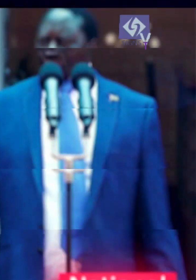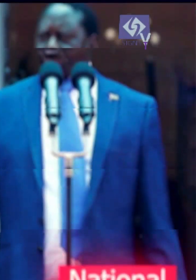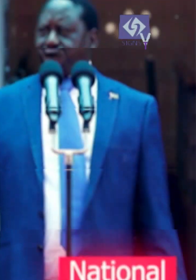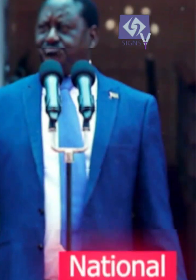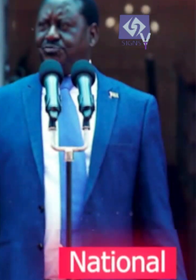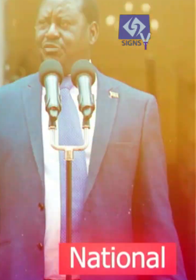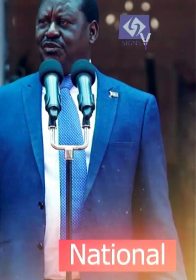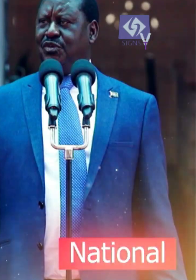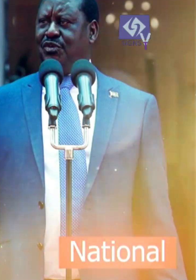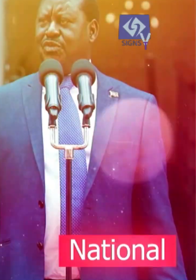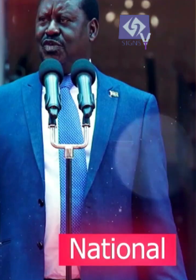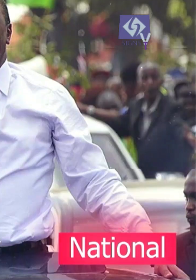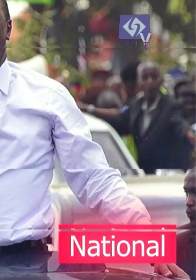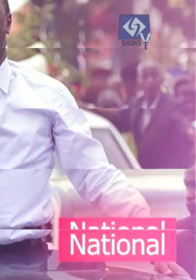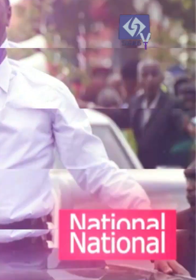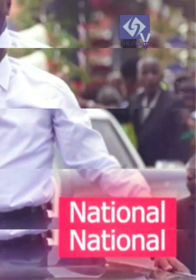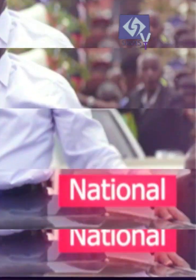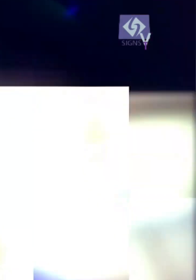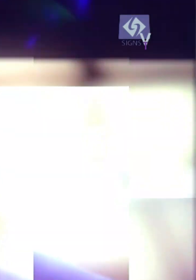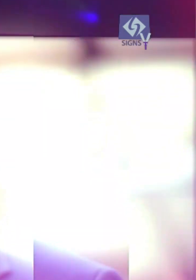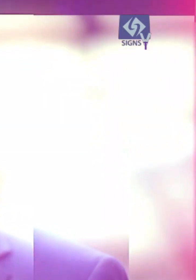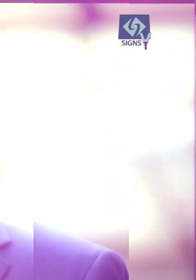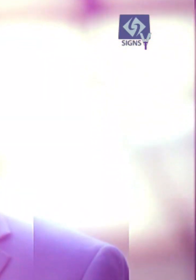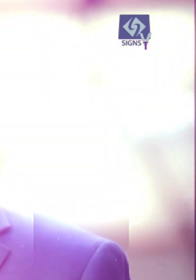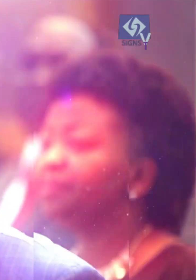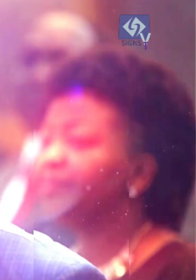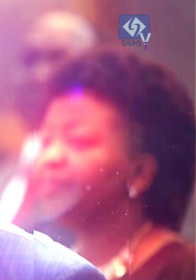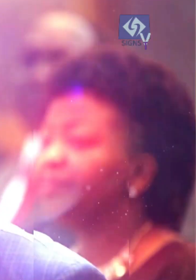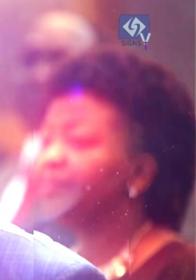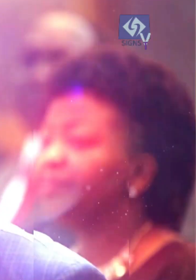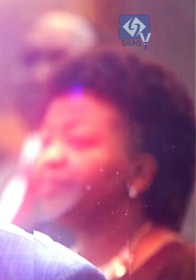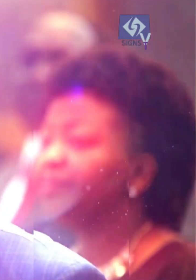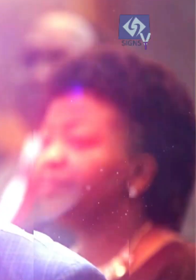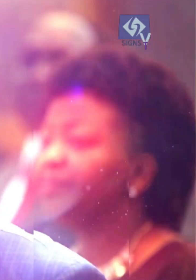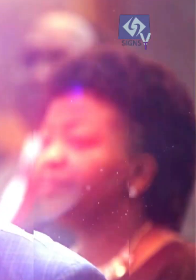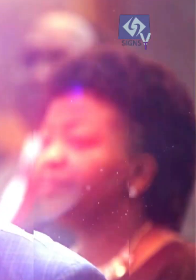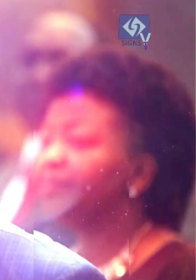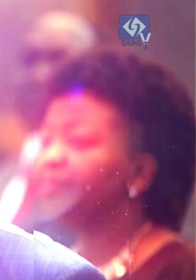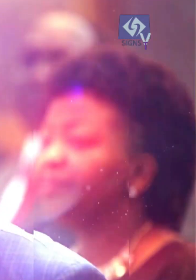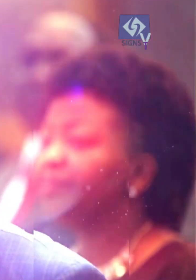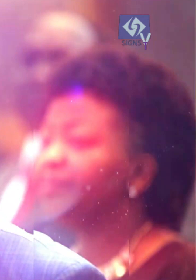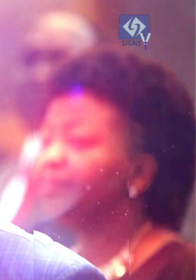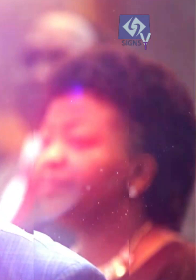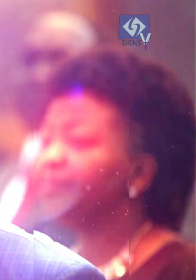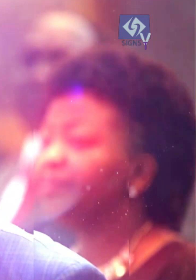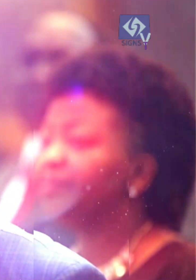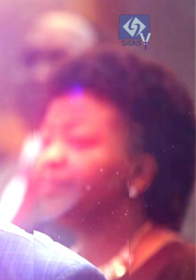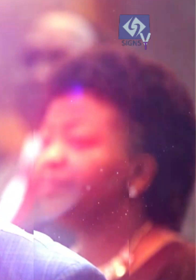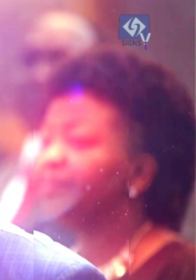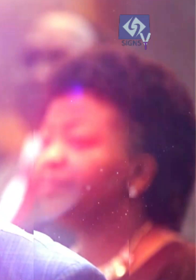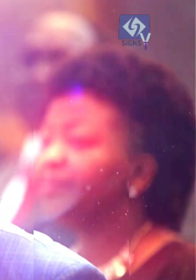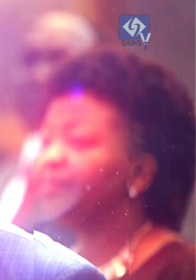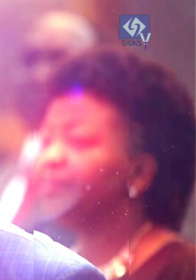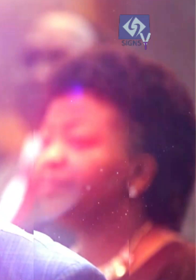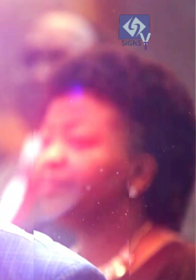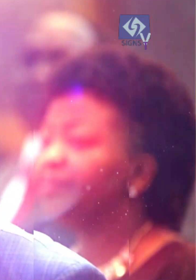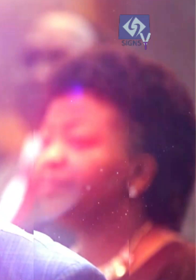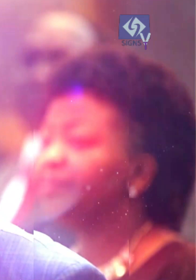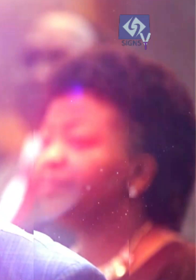be breaking down the build-up of the return of the Premier League. Are you a sports